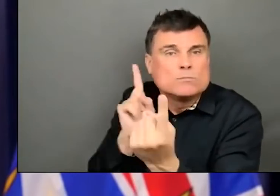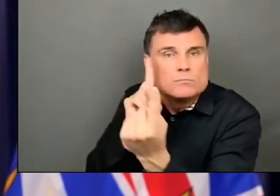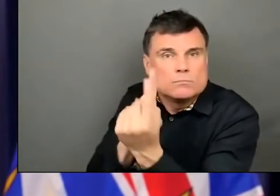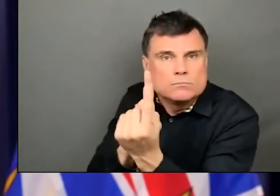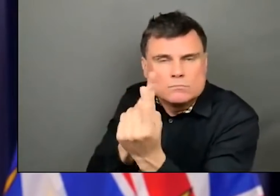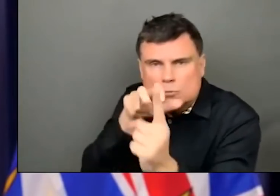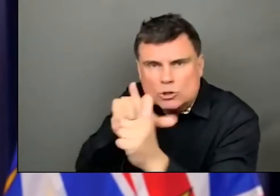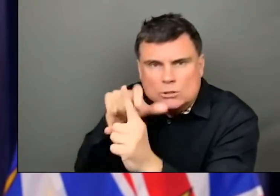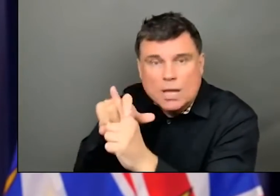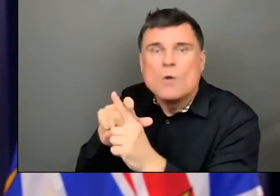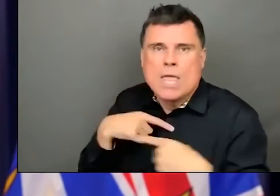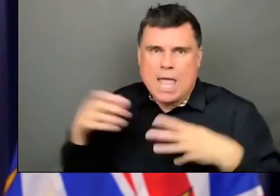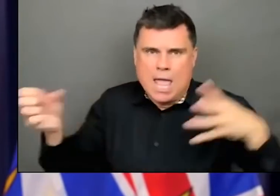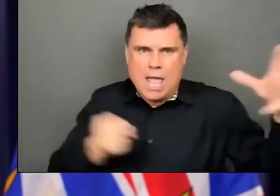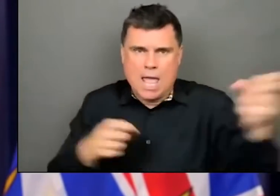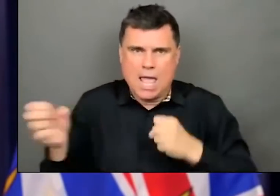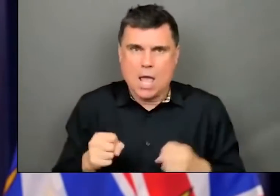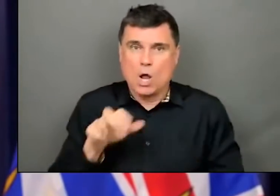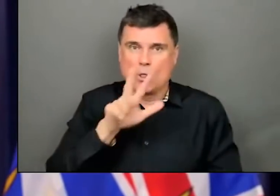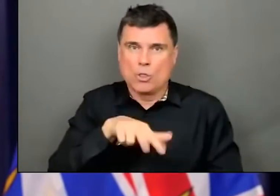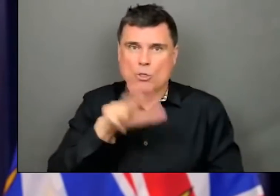supporting contact tracing for a total of